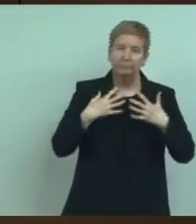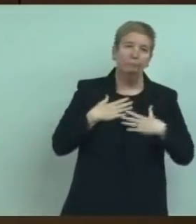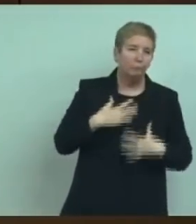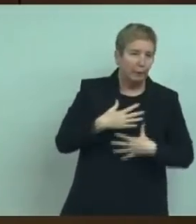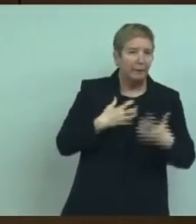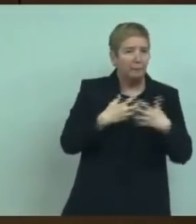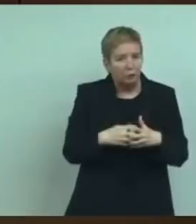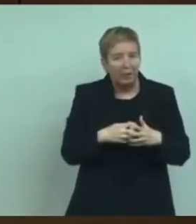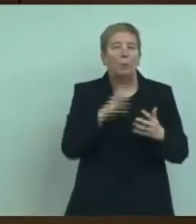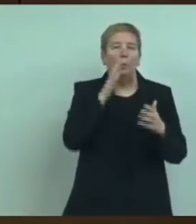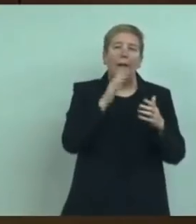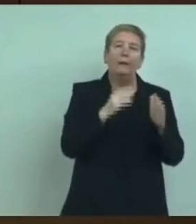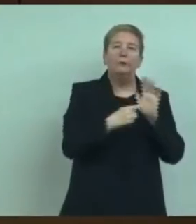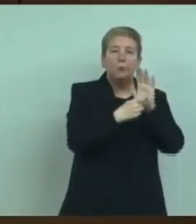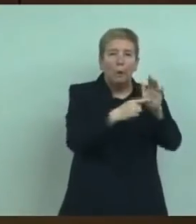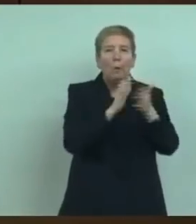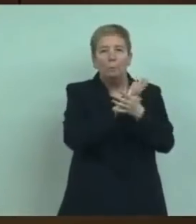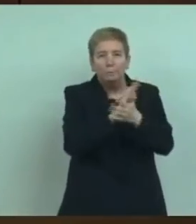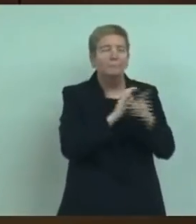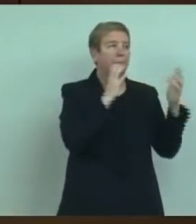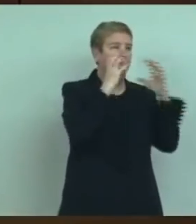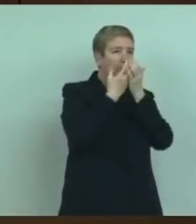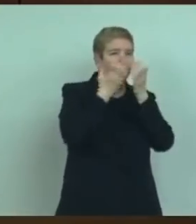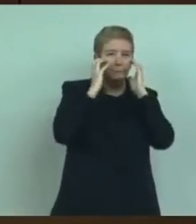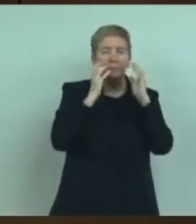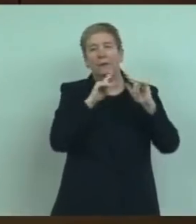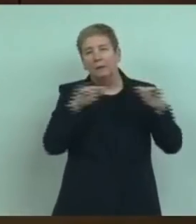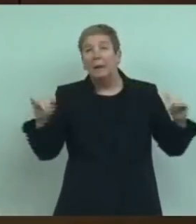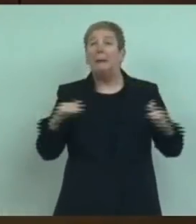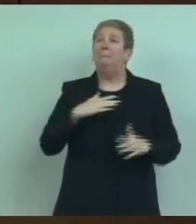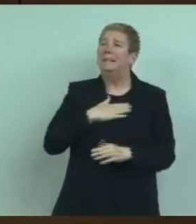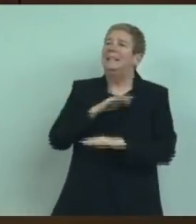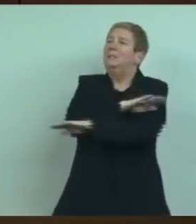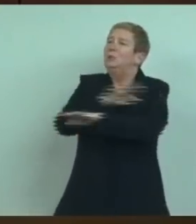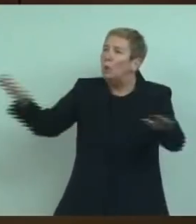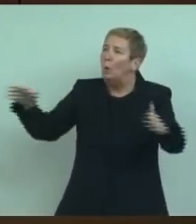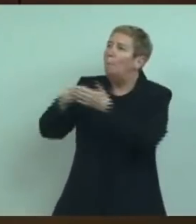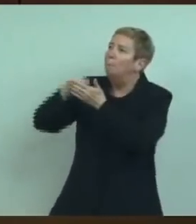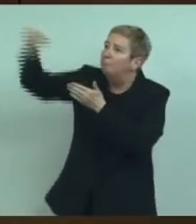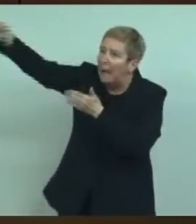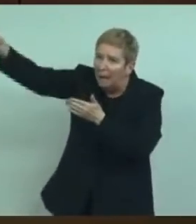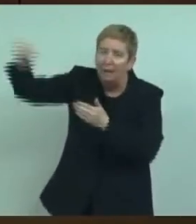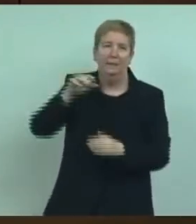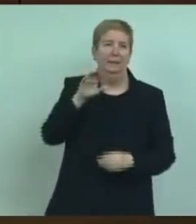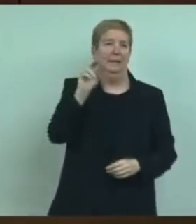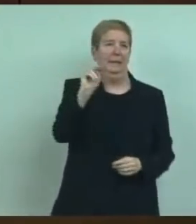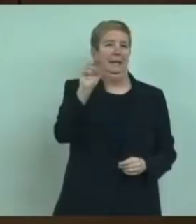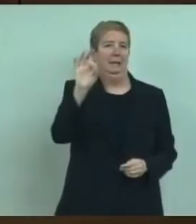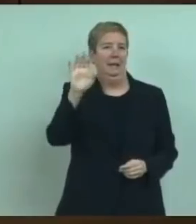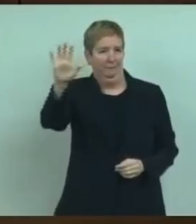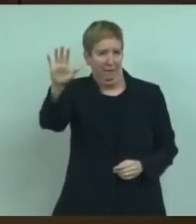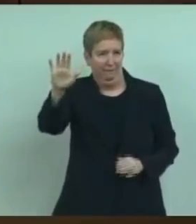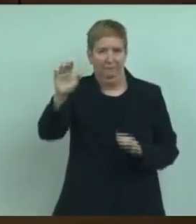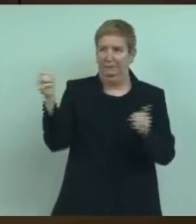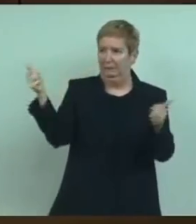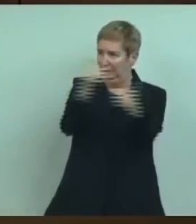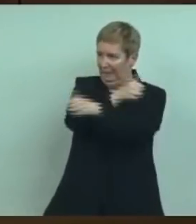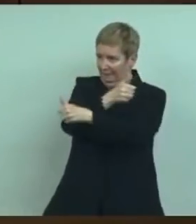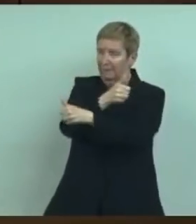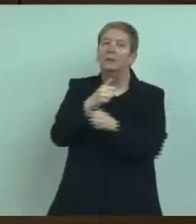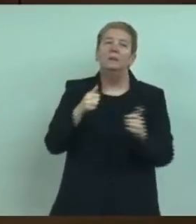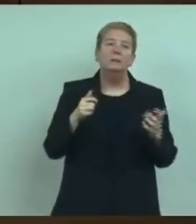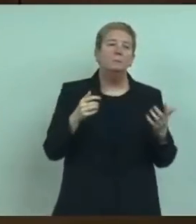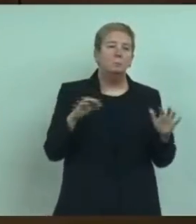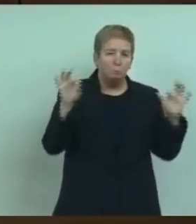don't buy surgical masks and N95 masks. We want to create a vehicle where your state, your hospitals, and your